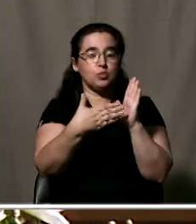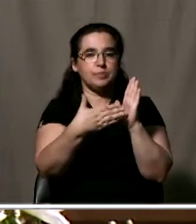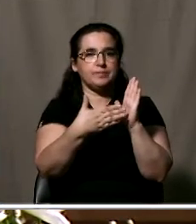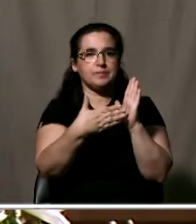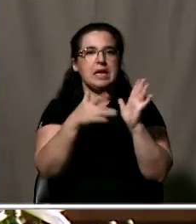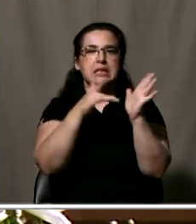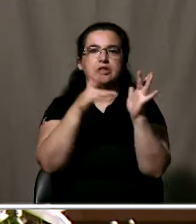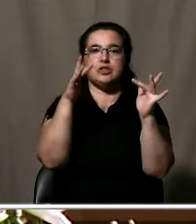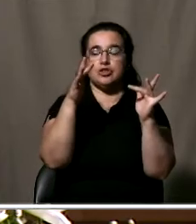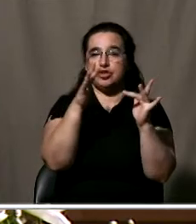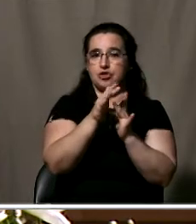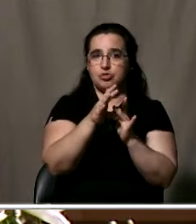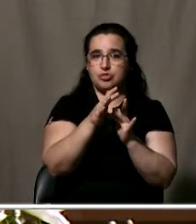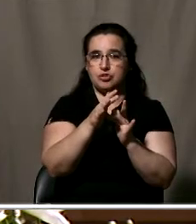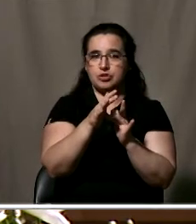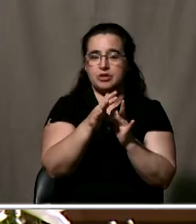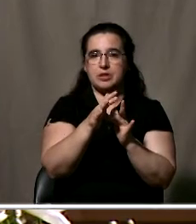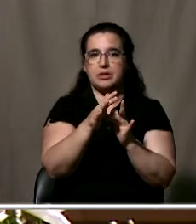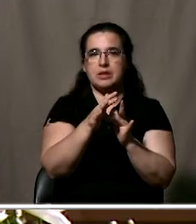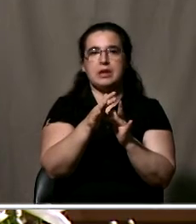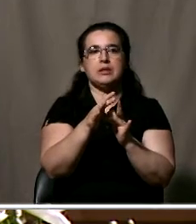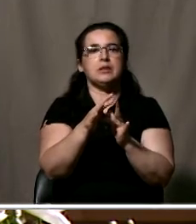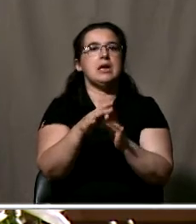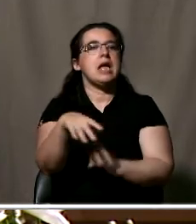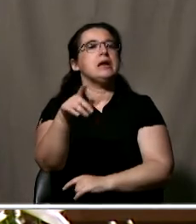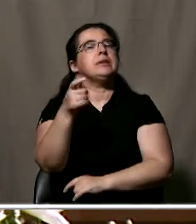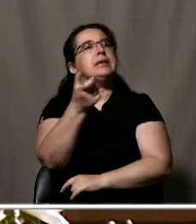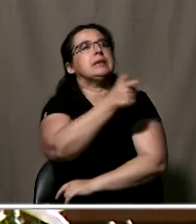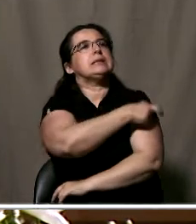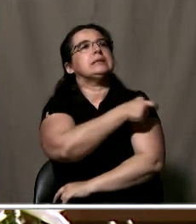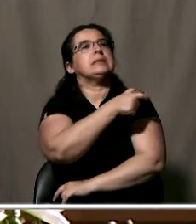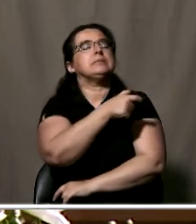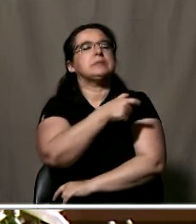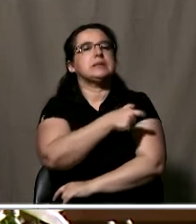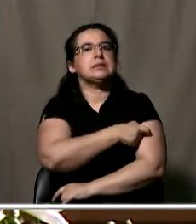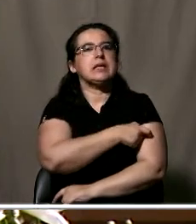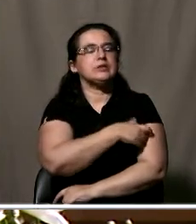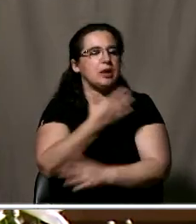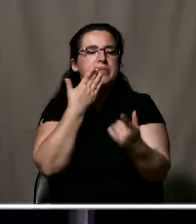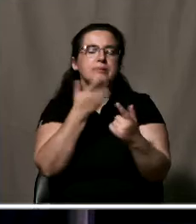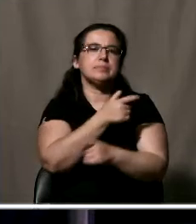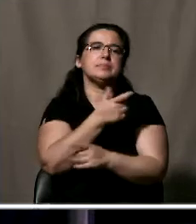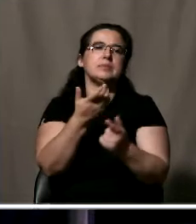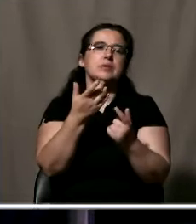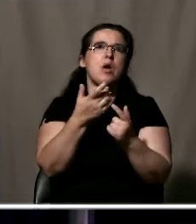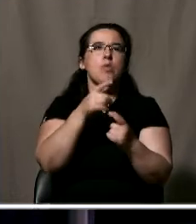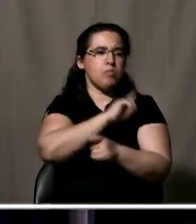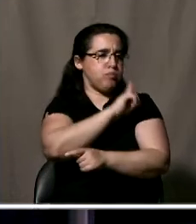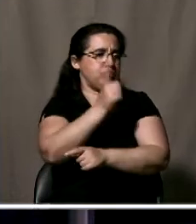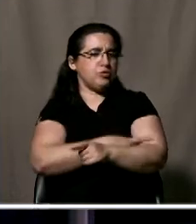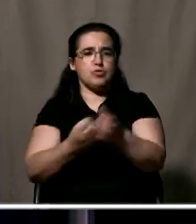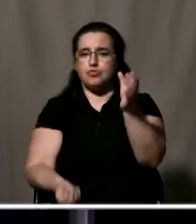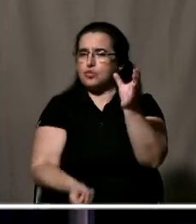Jesus is presented as the all-powerful creator. No capítulo 1 de Hebreus, Jesus é apresentado como todo-poderoso